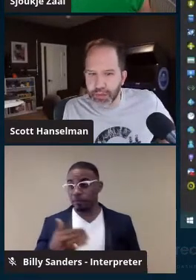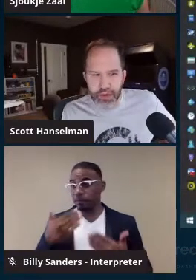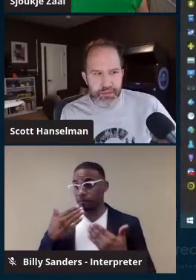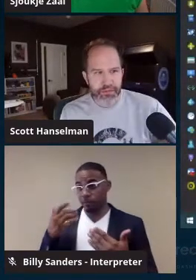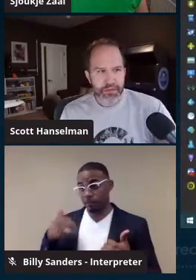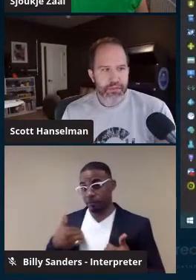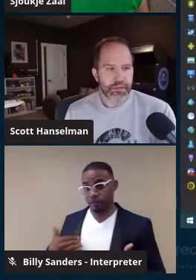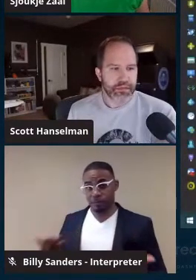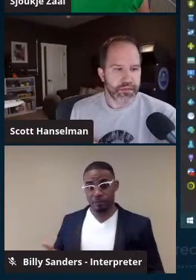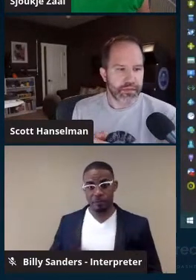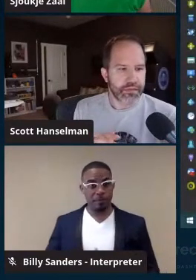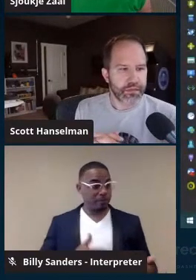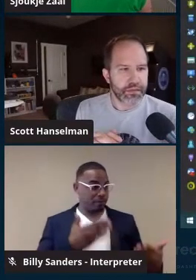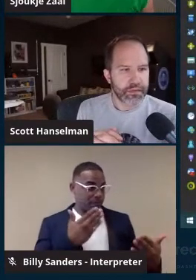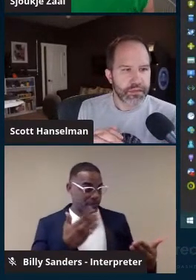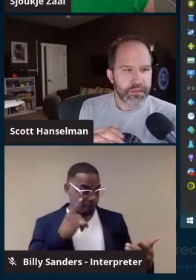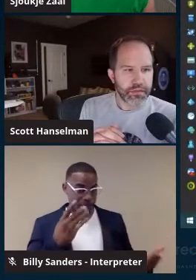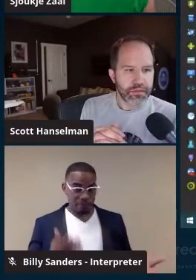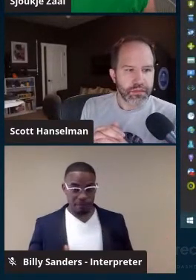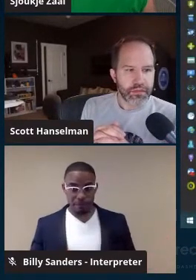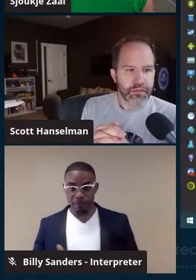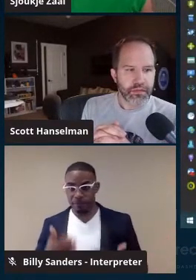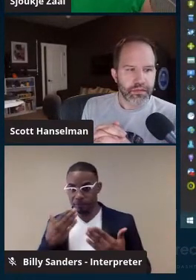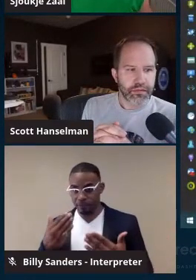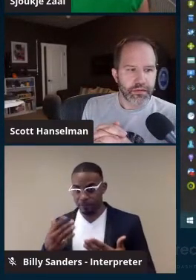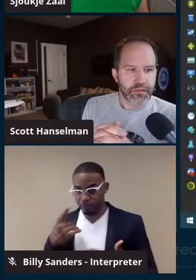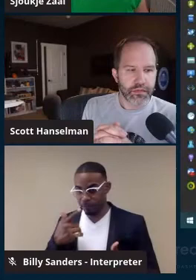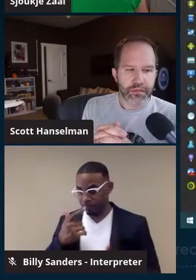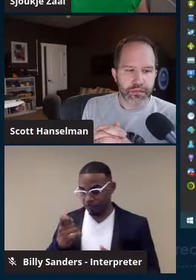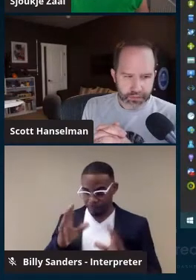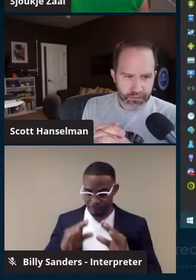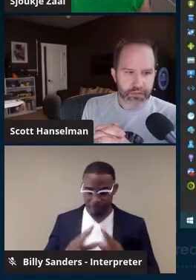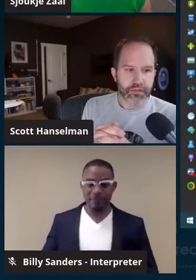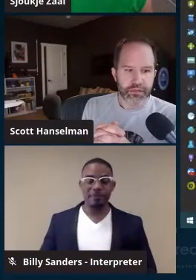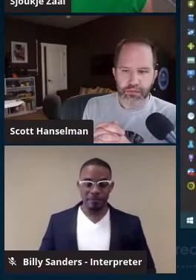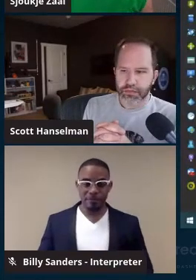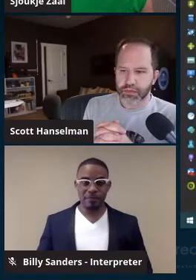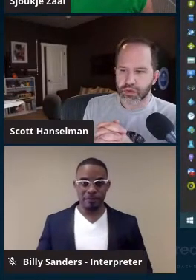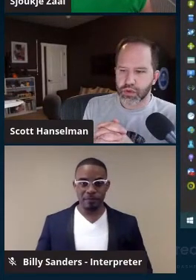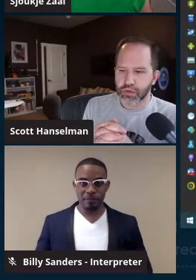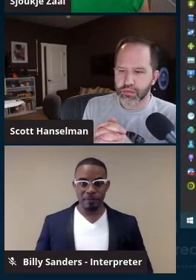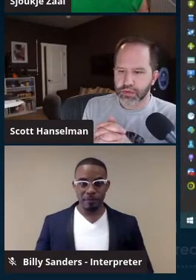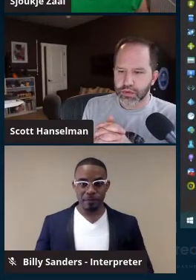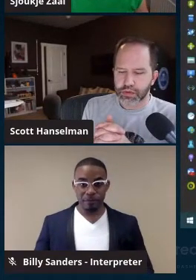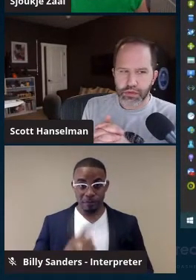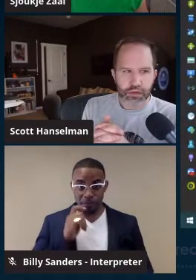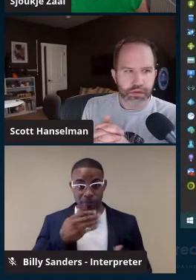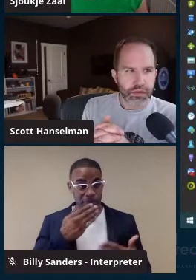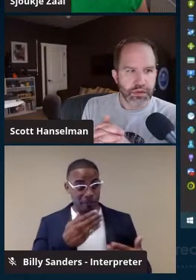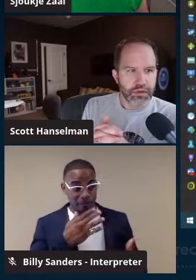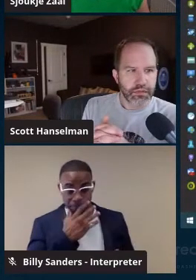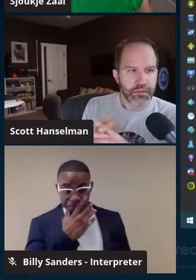having me. Thank you for being here and for this interesting session. Cool. Thank you.